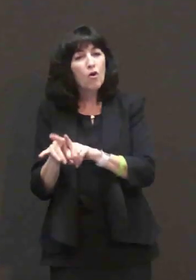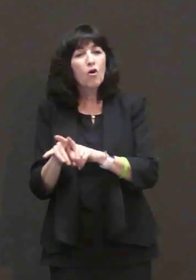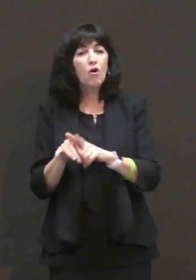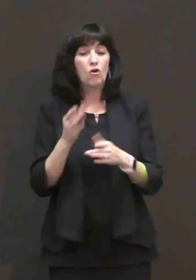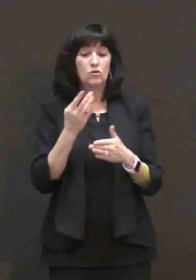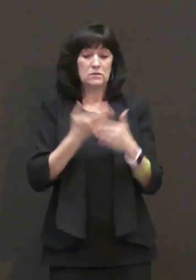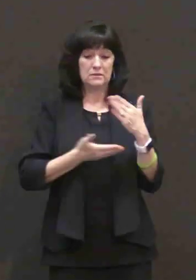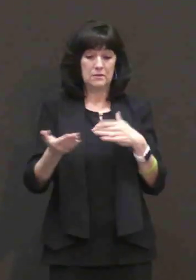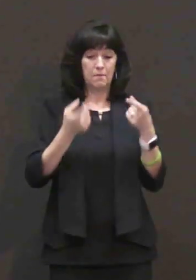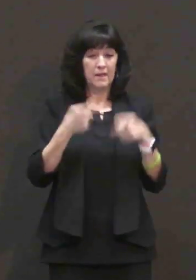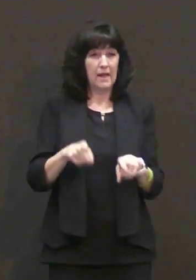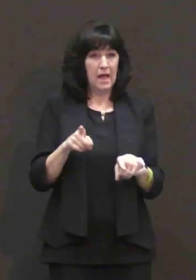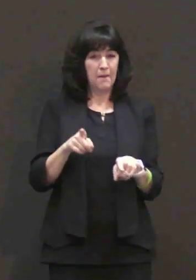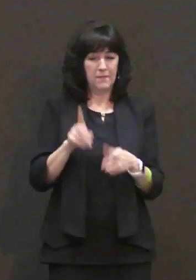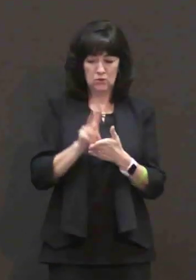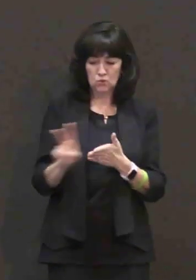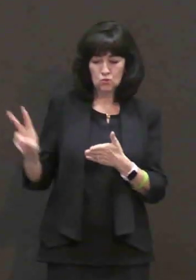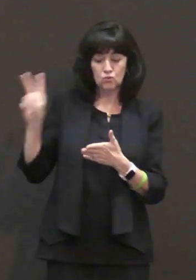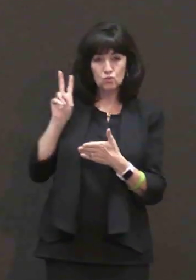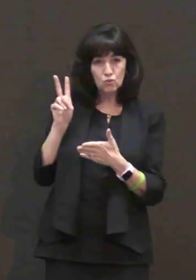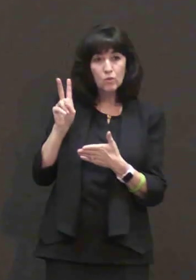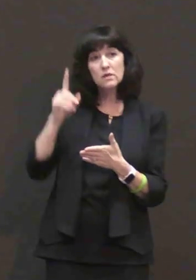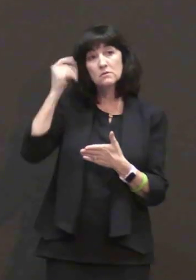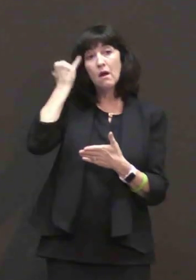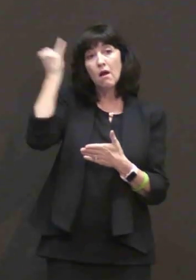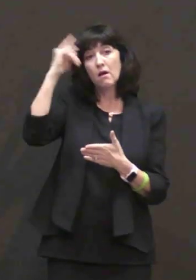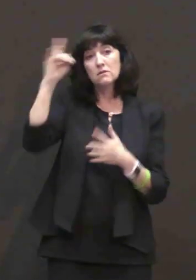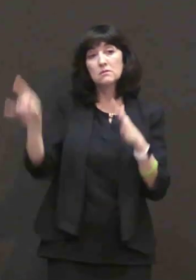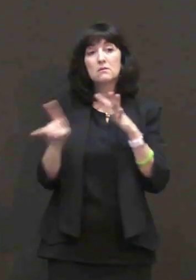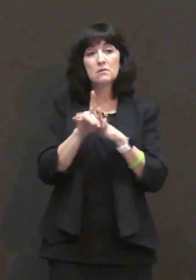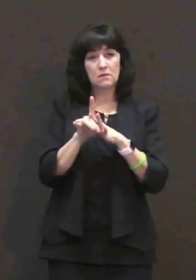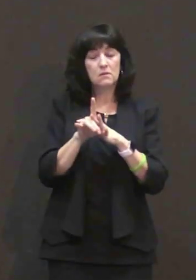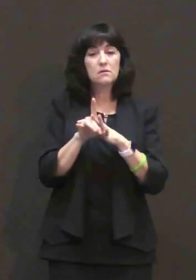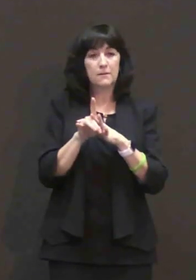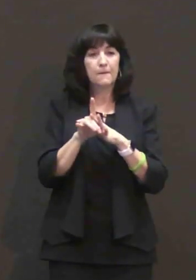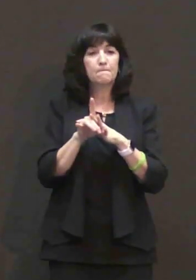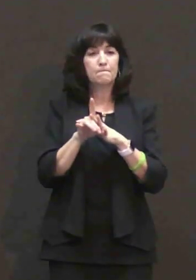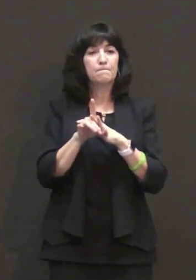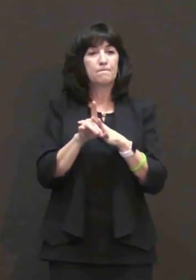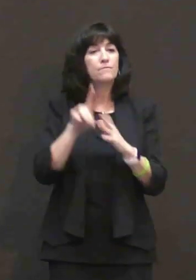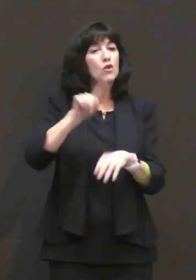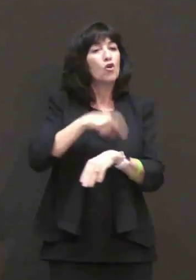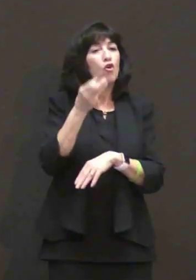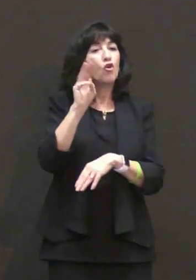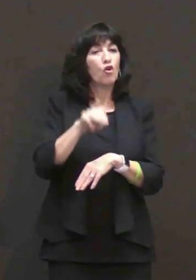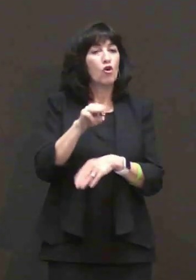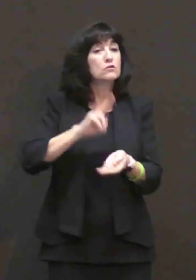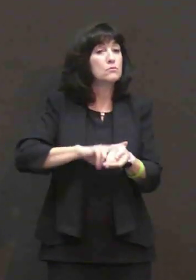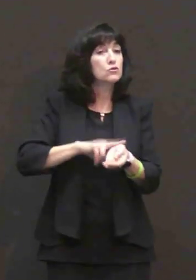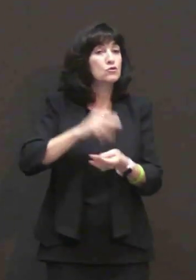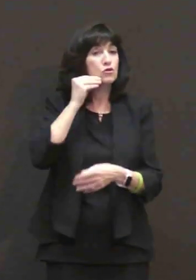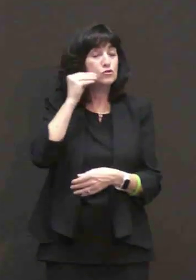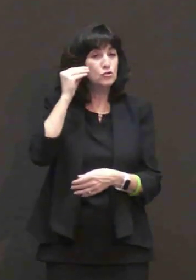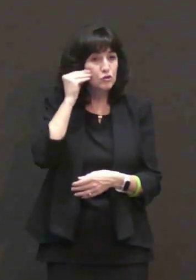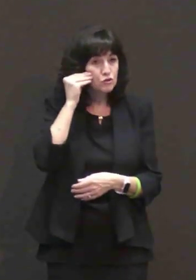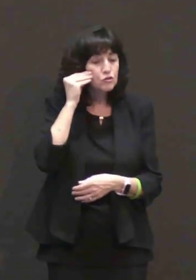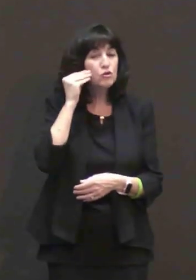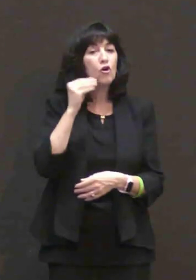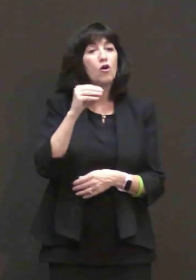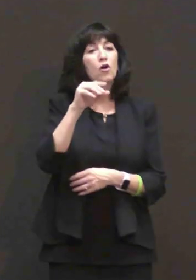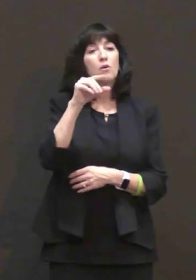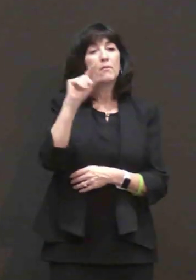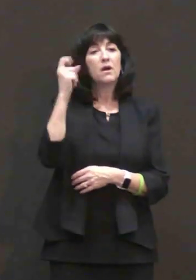think it came back as an option that we needed. Dr. Rattay talked about the long-term care facilities in the nursing homes with the Governor Bacon Health